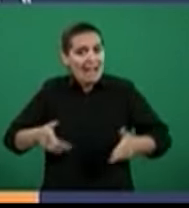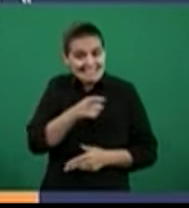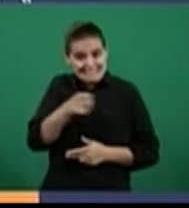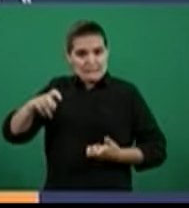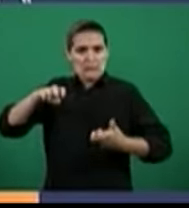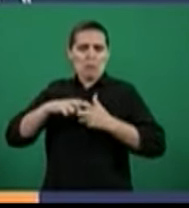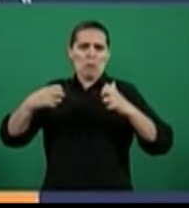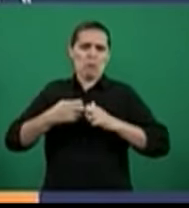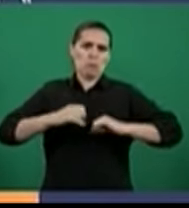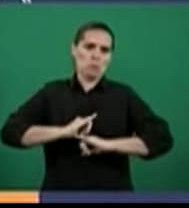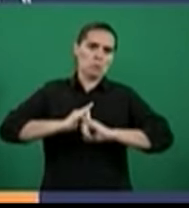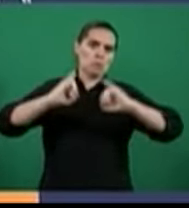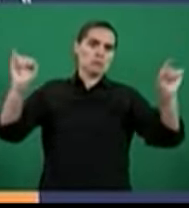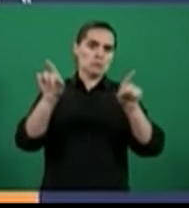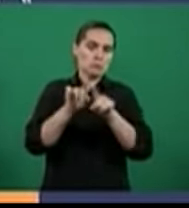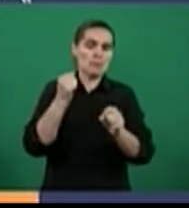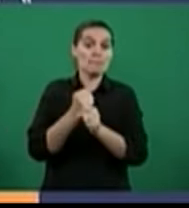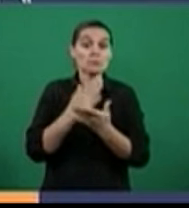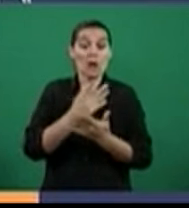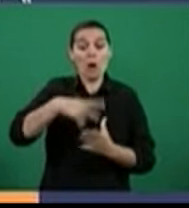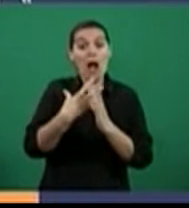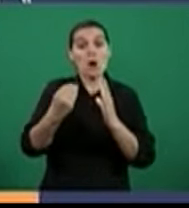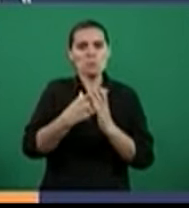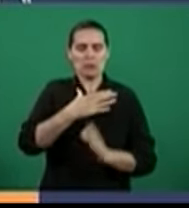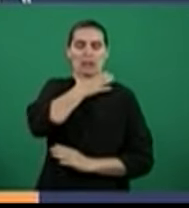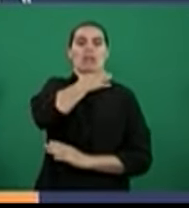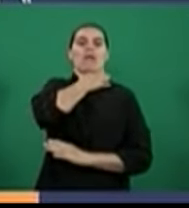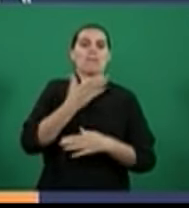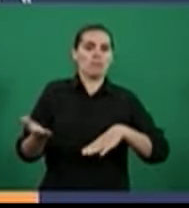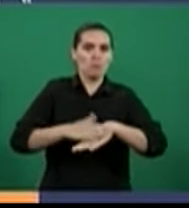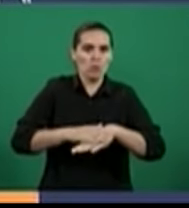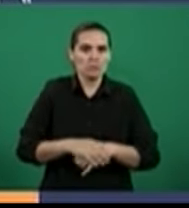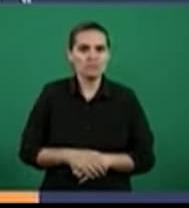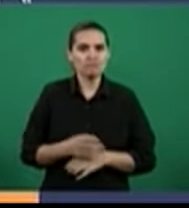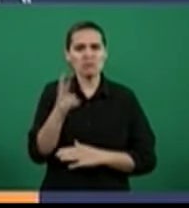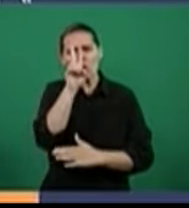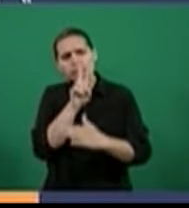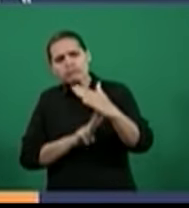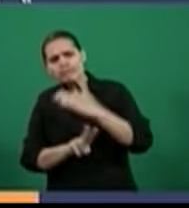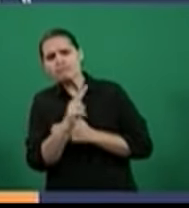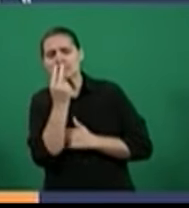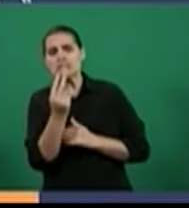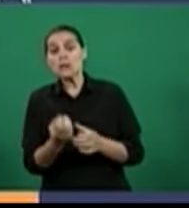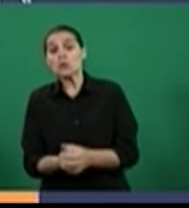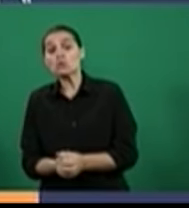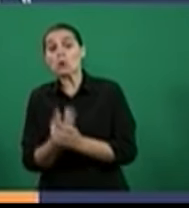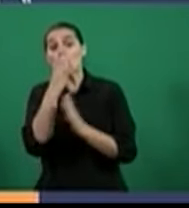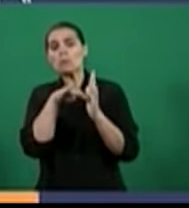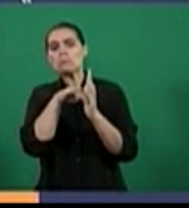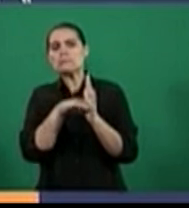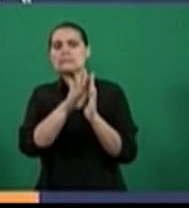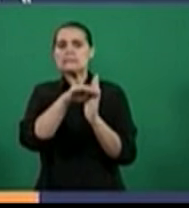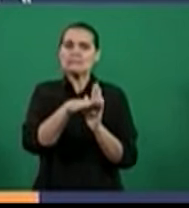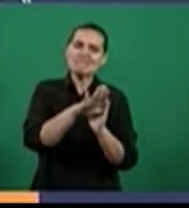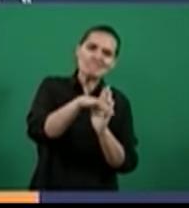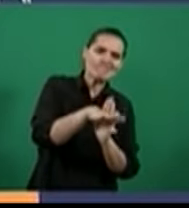binding constraints on output. Our forecasts indicate a modest growth acceleration from this year